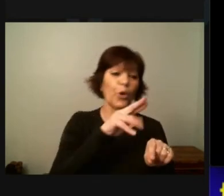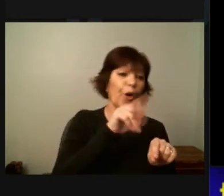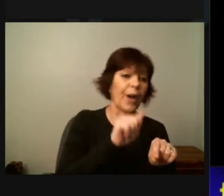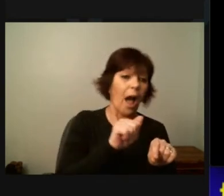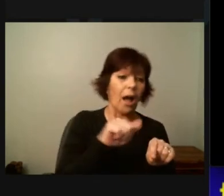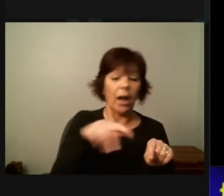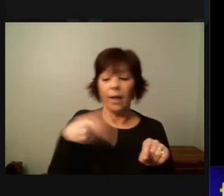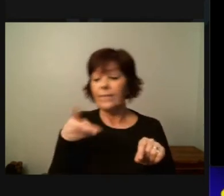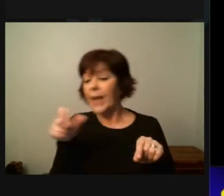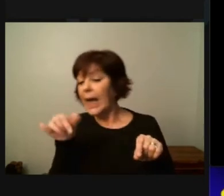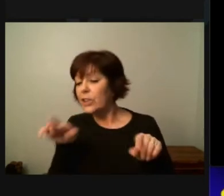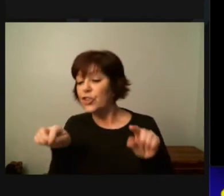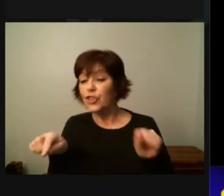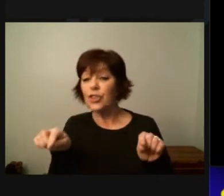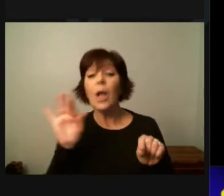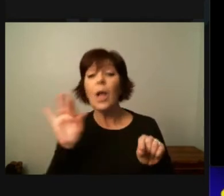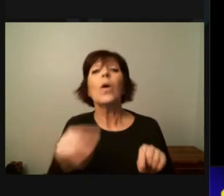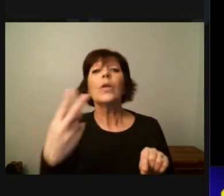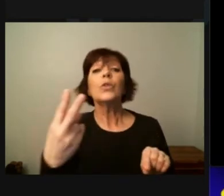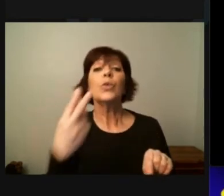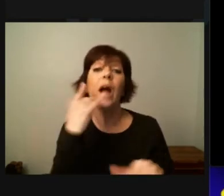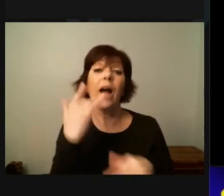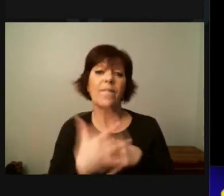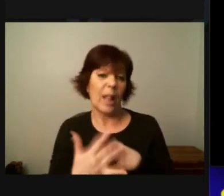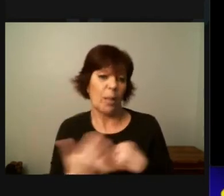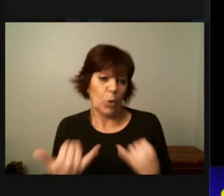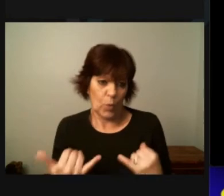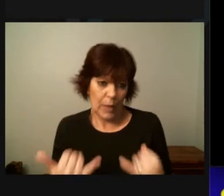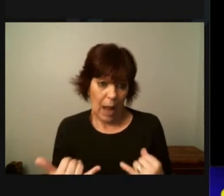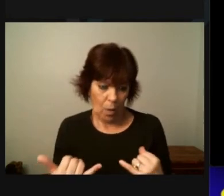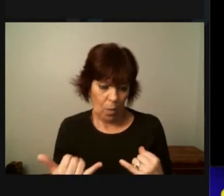are the two vaccines that are available in our community right now.